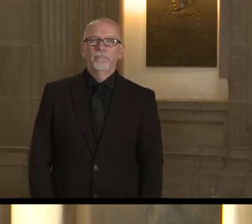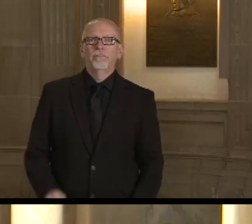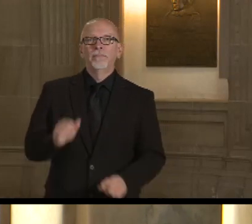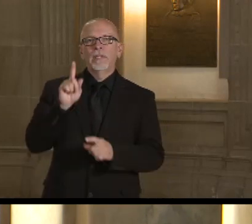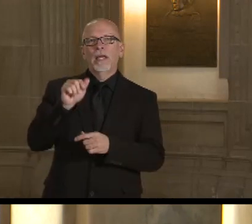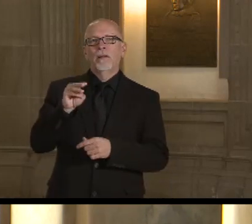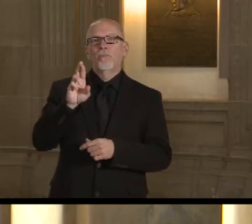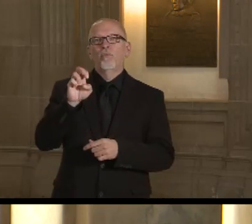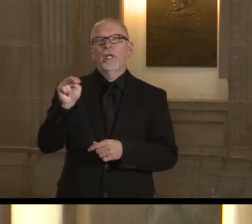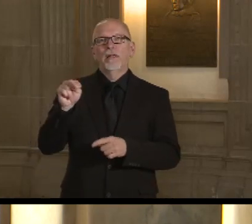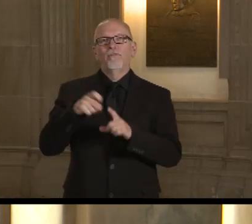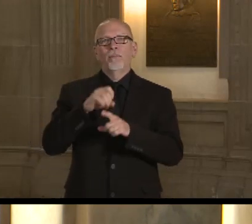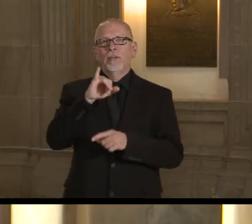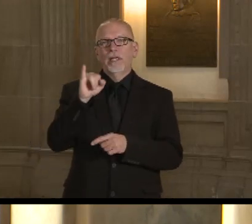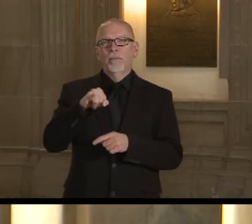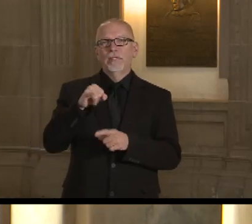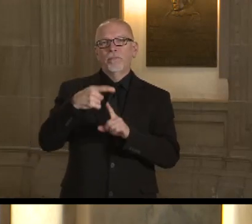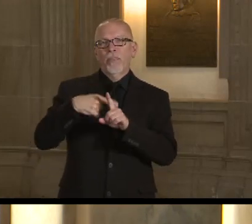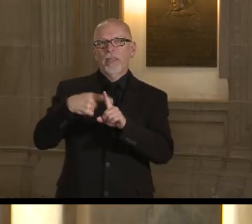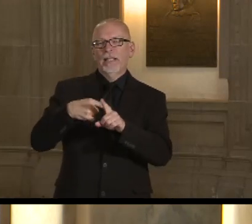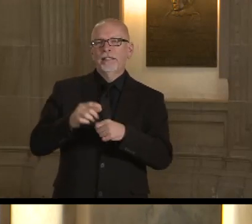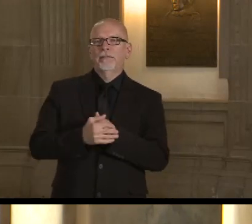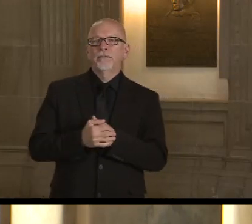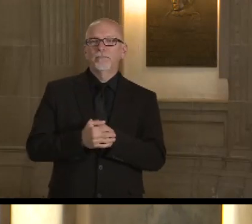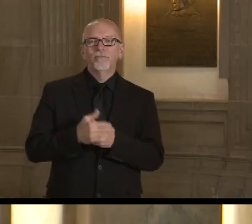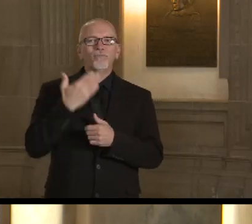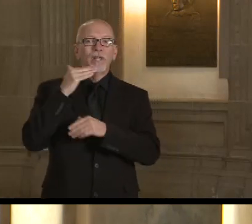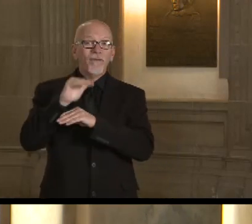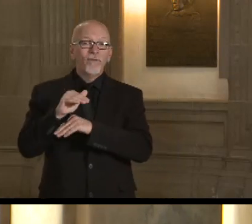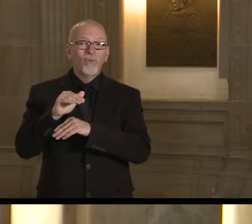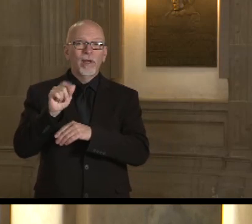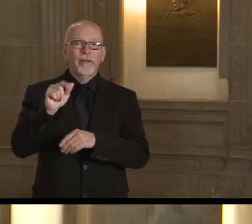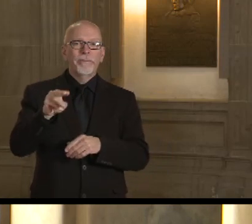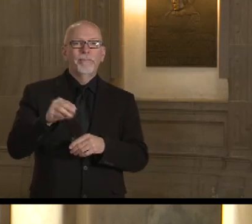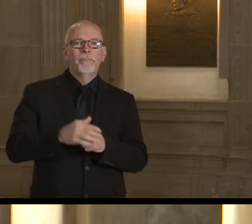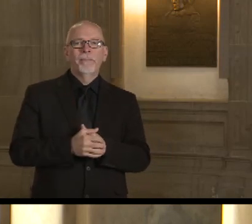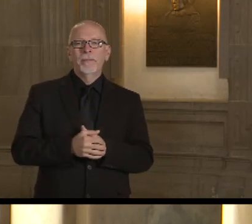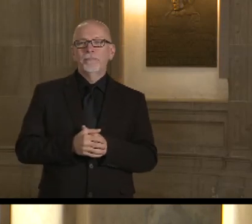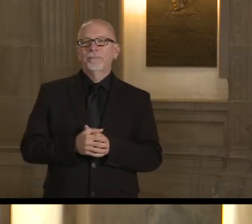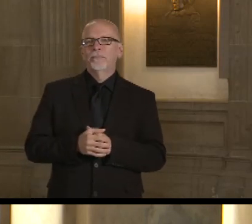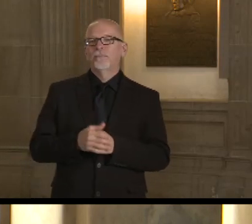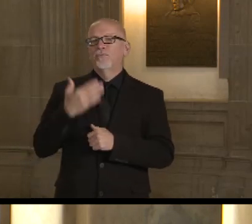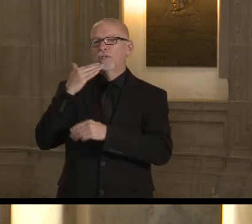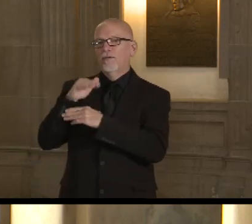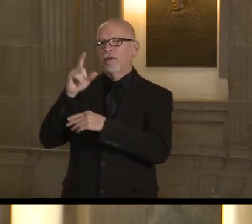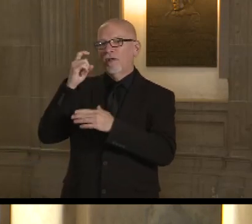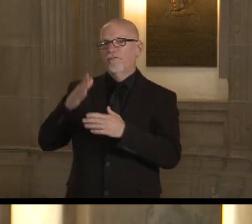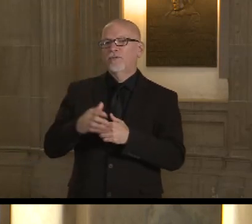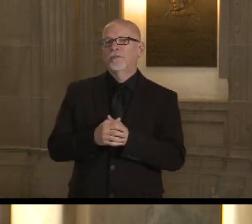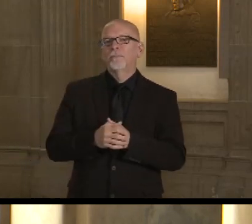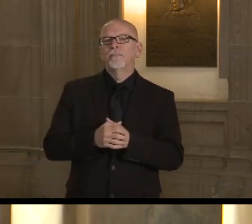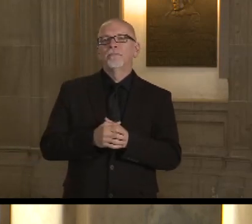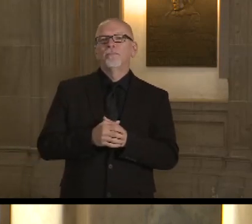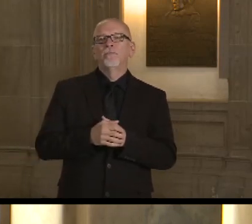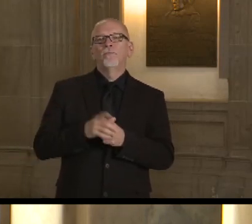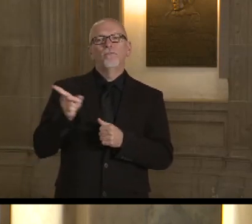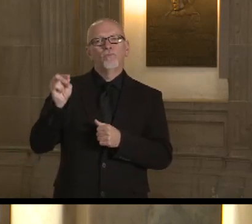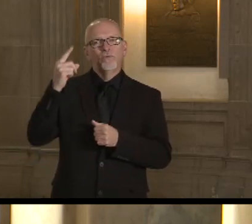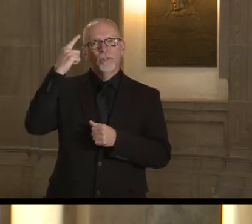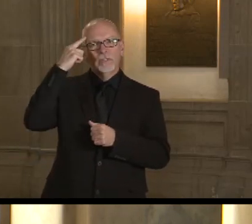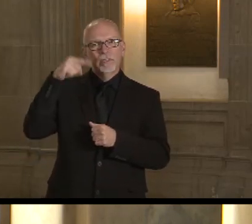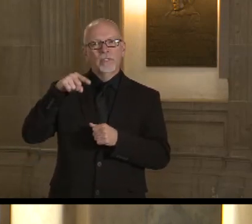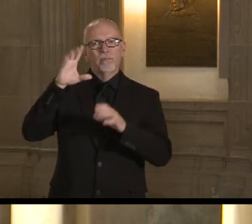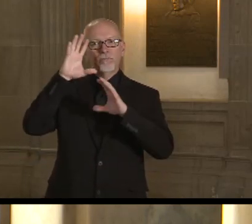Adam Wren, Indianapolis Monthly. Good afternoon, Adam. Good afternoon, Governor. Do you think